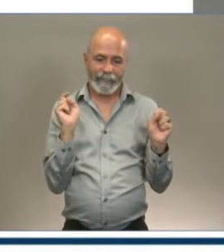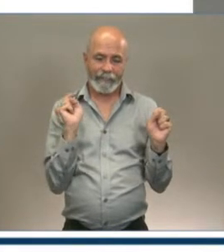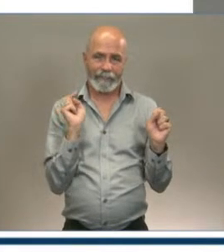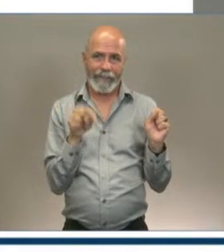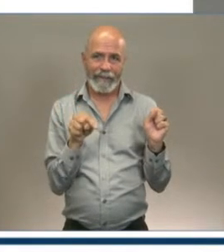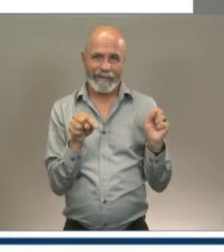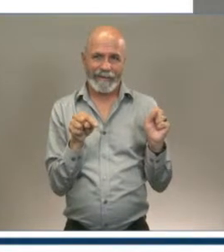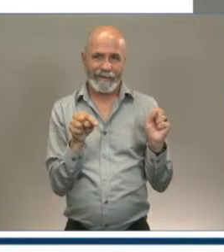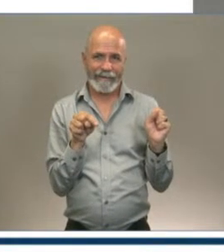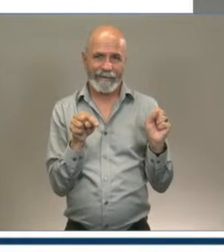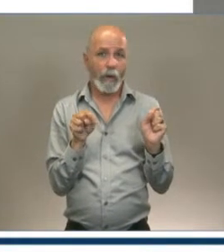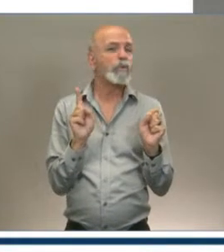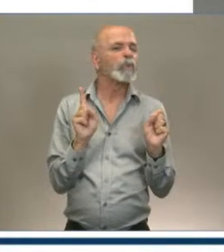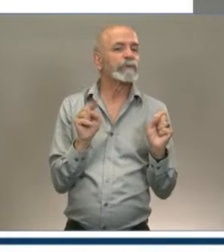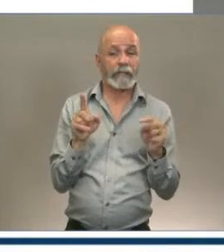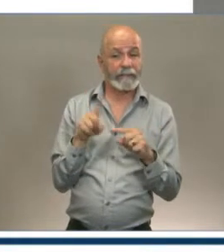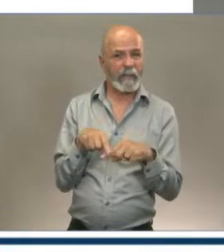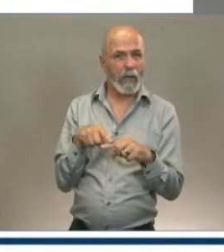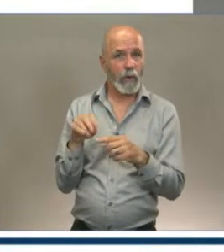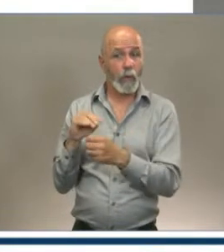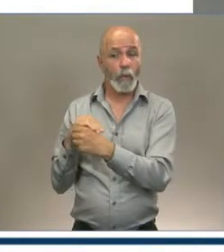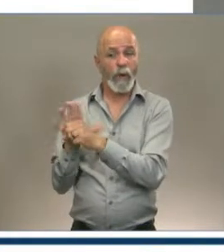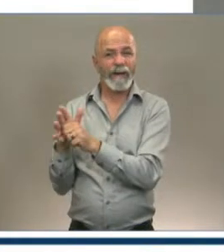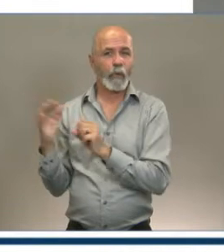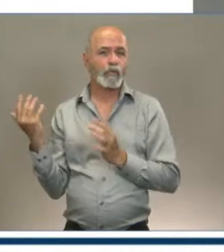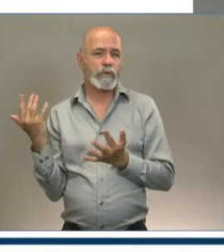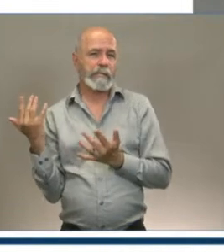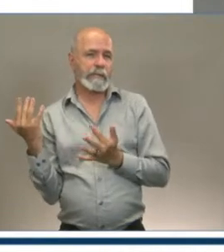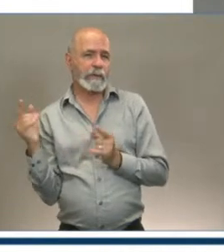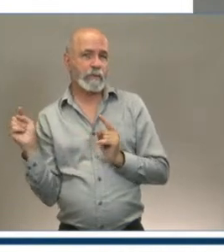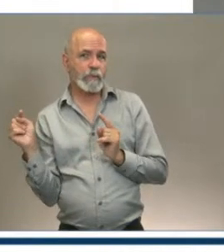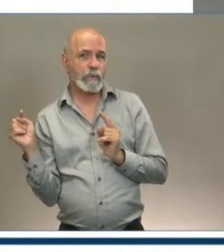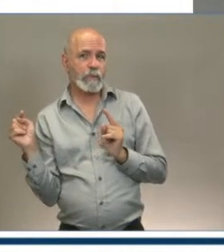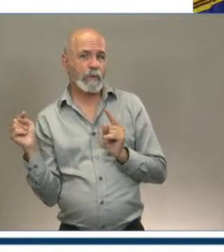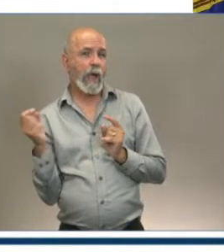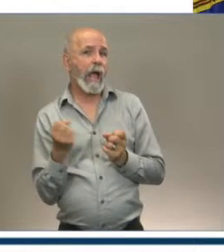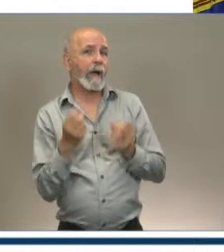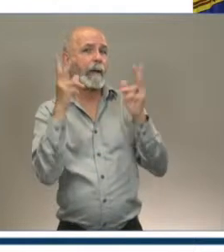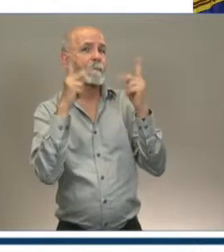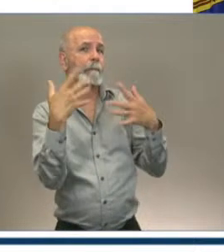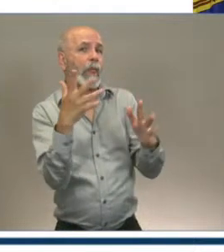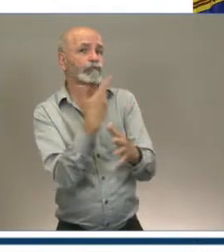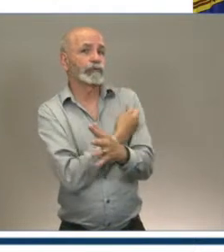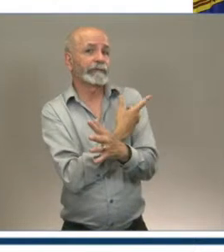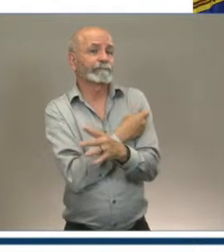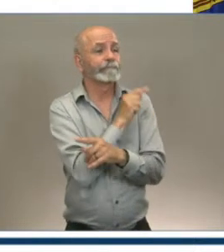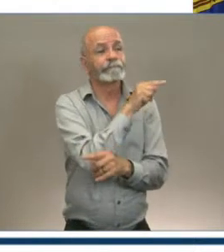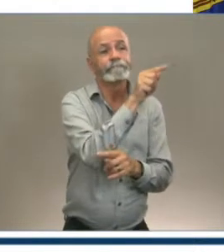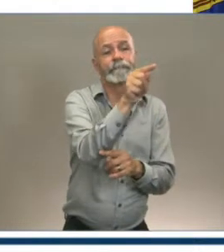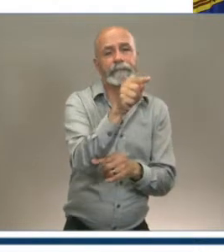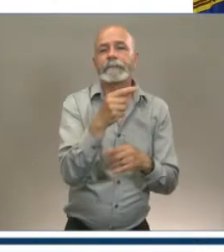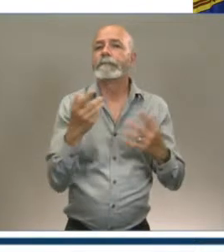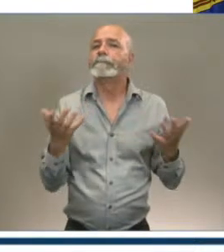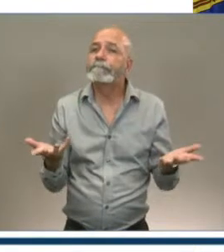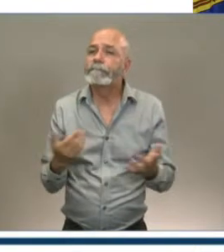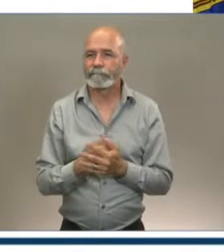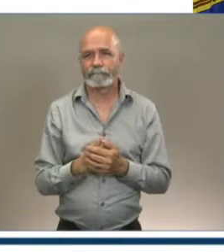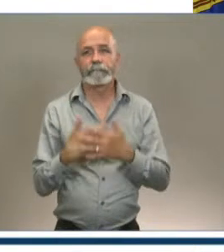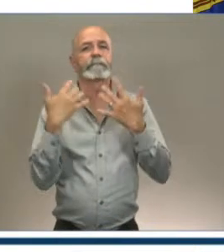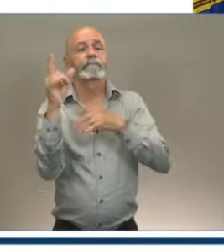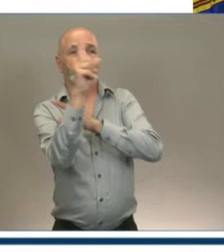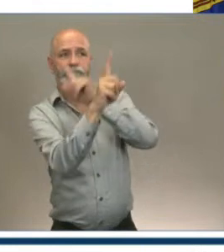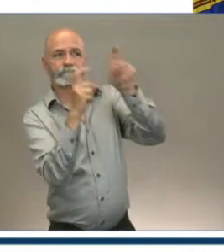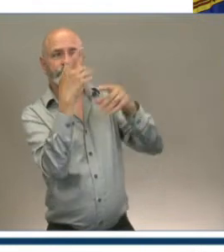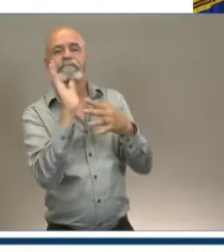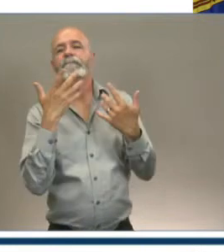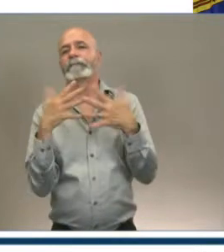and the level of uptake of vaccine. And that's all the time we have for questions. Go ahead, Premier. Thank you. While our